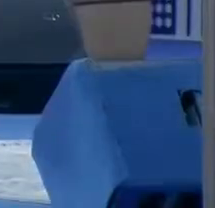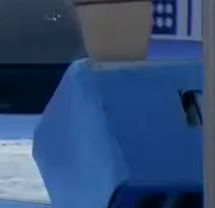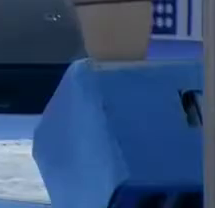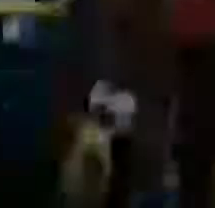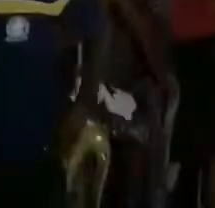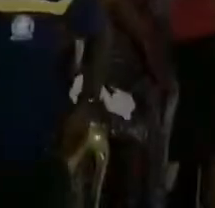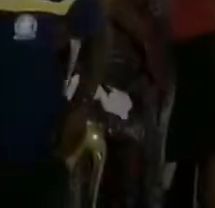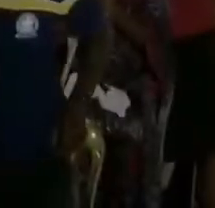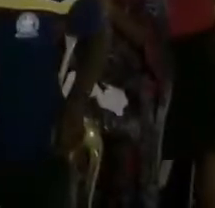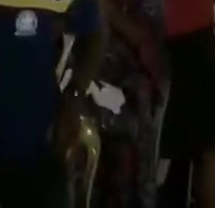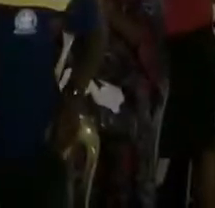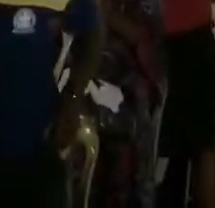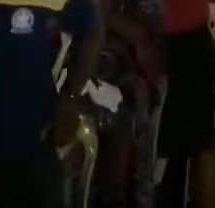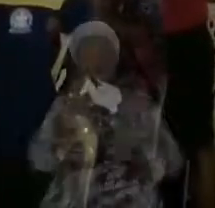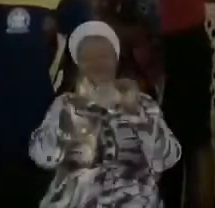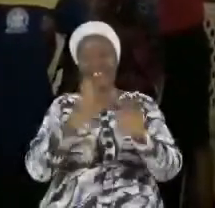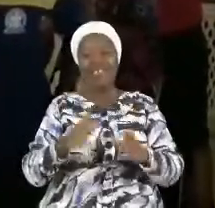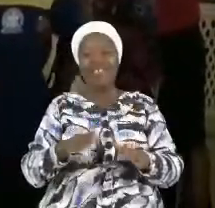Praise the Lord.